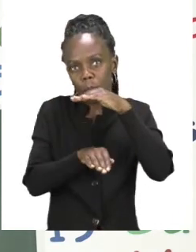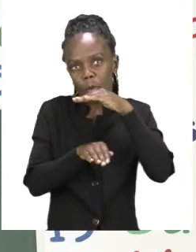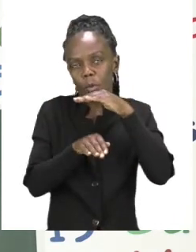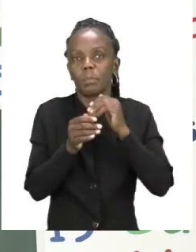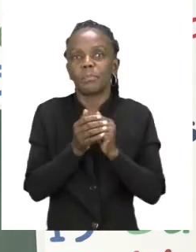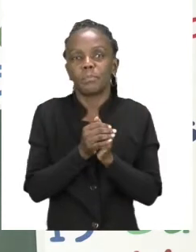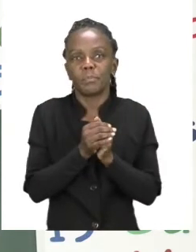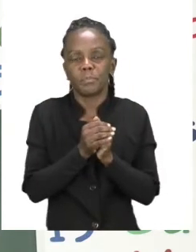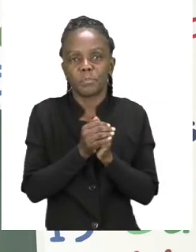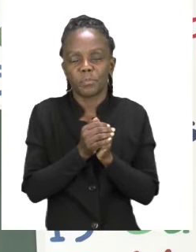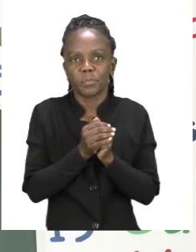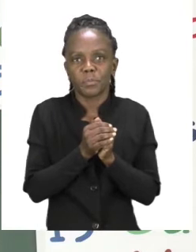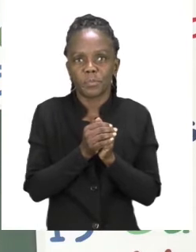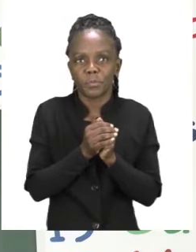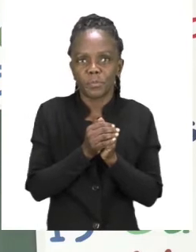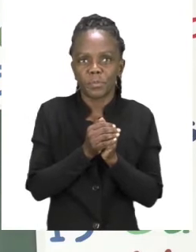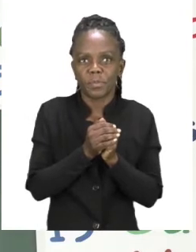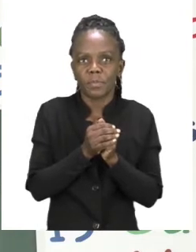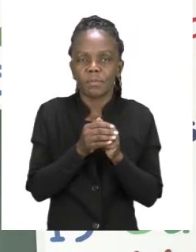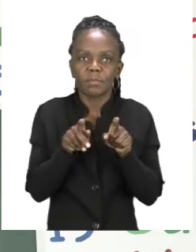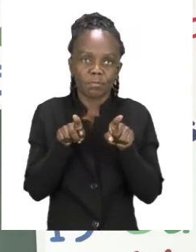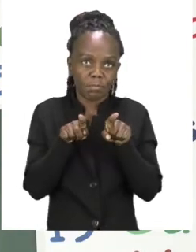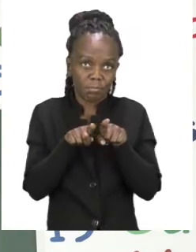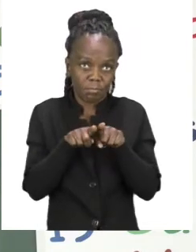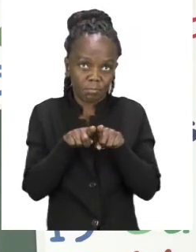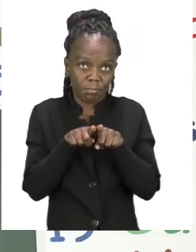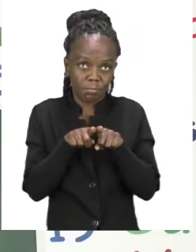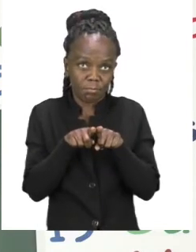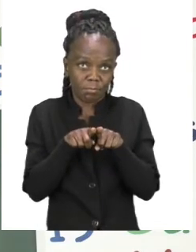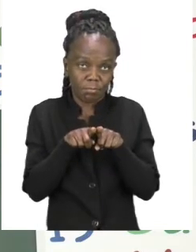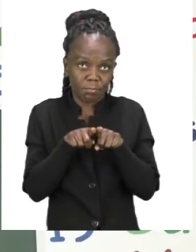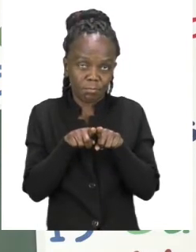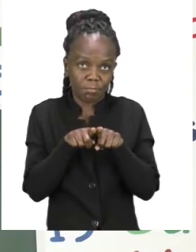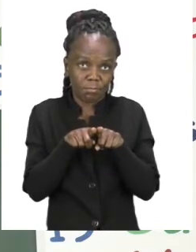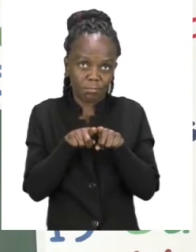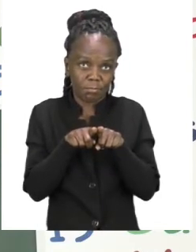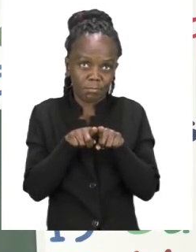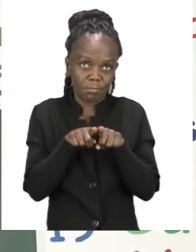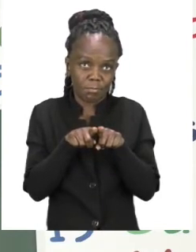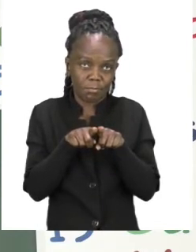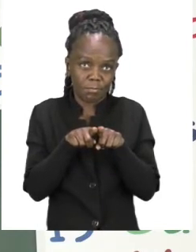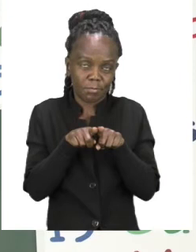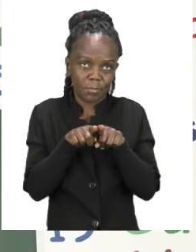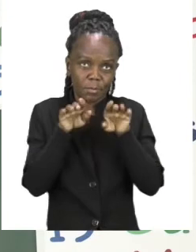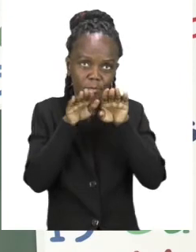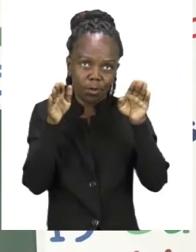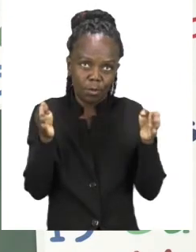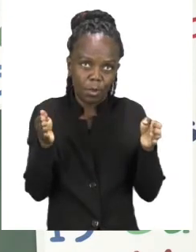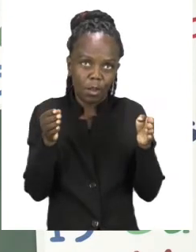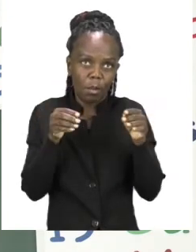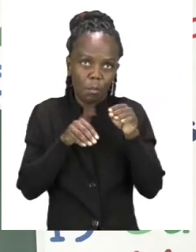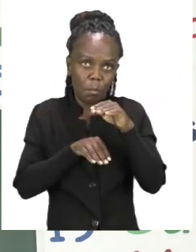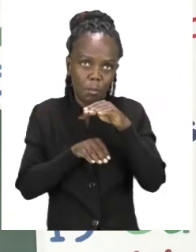table. It's the same if I put both of the balls below the table. So